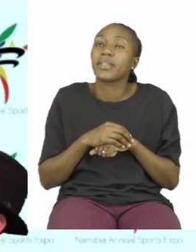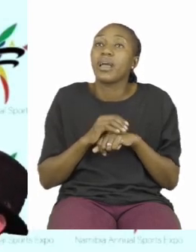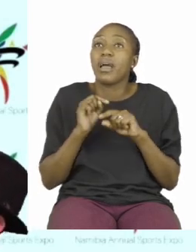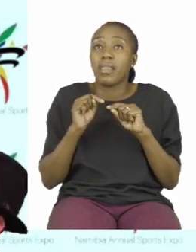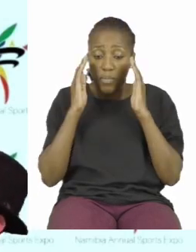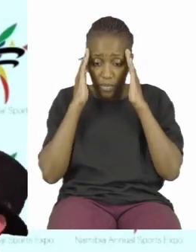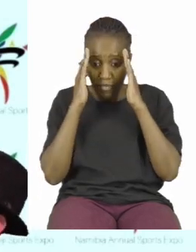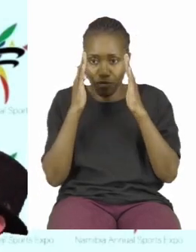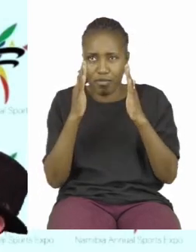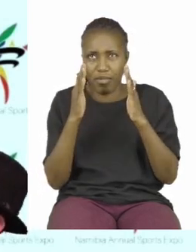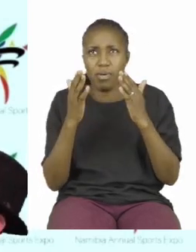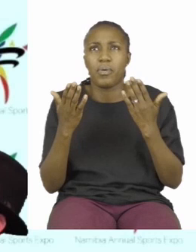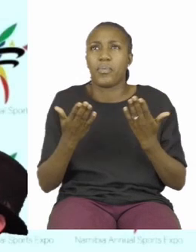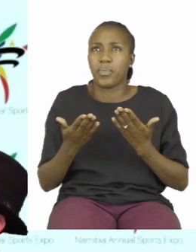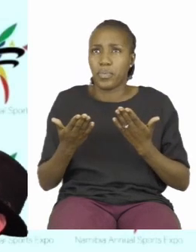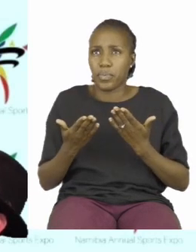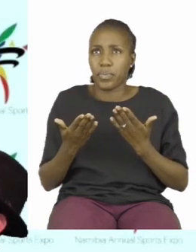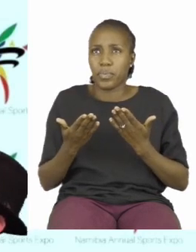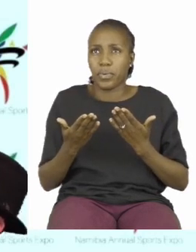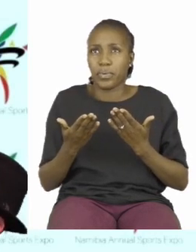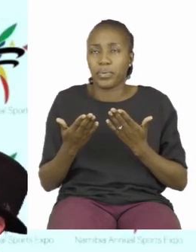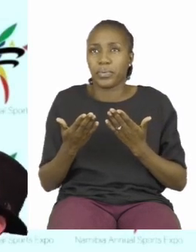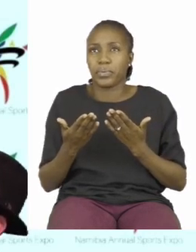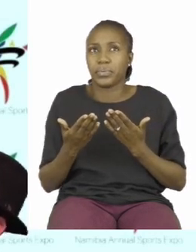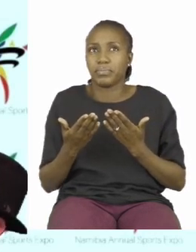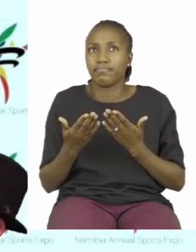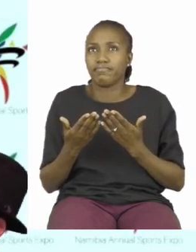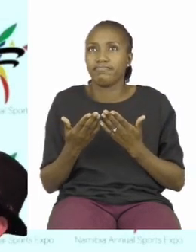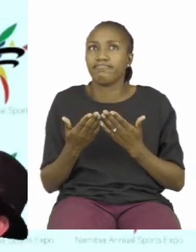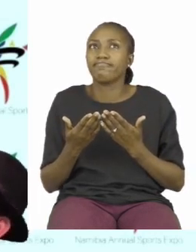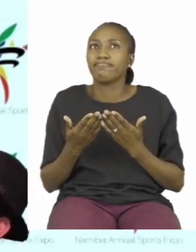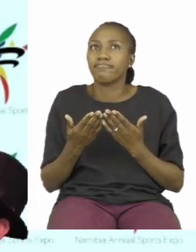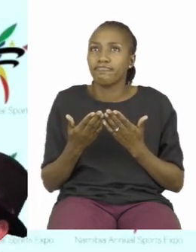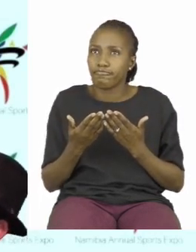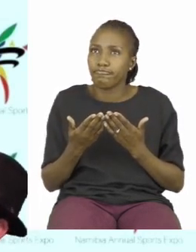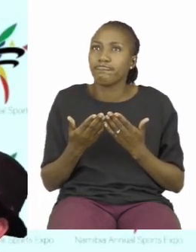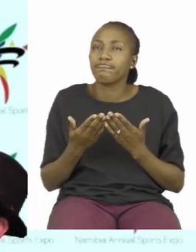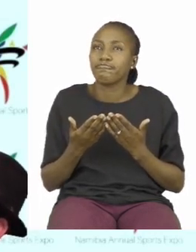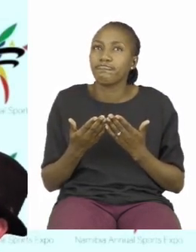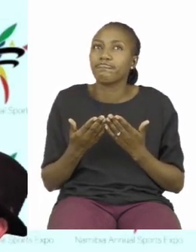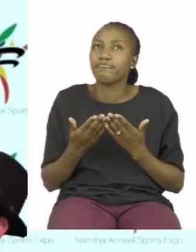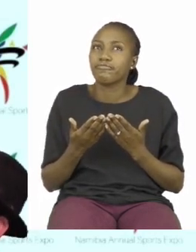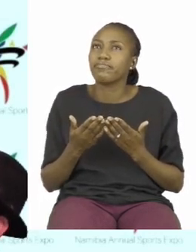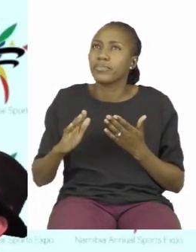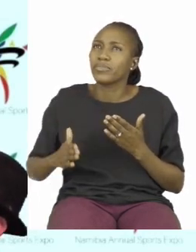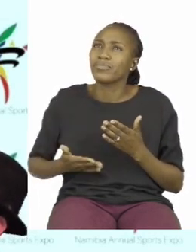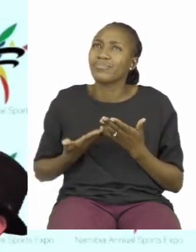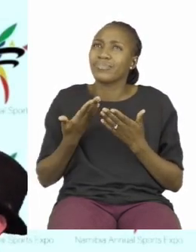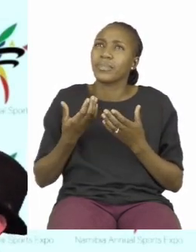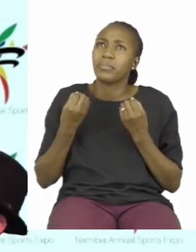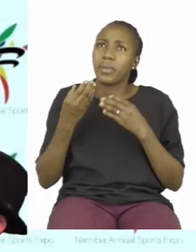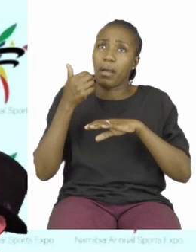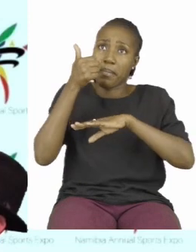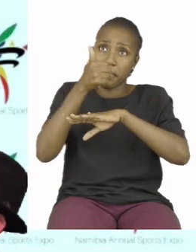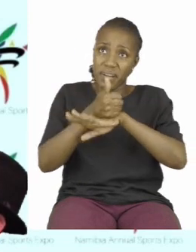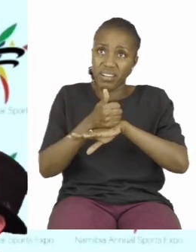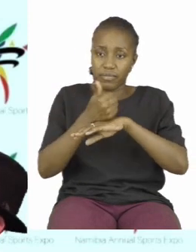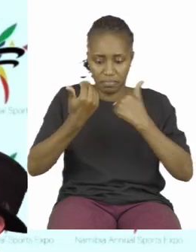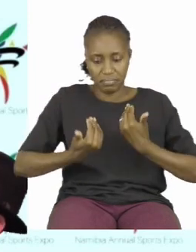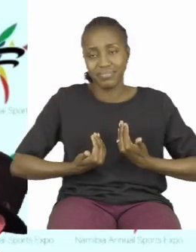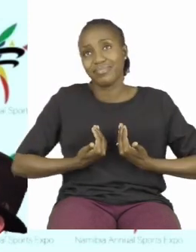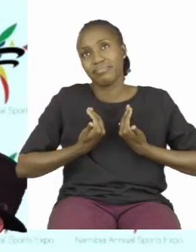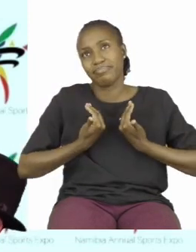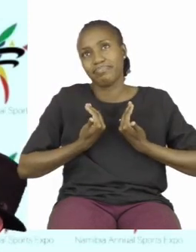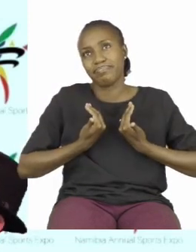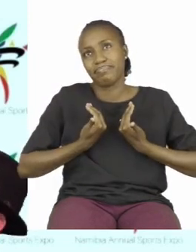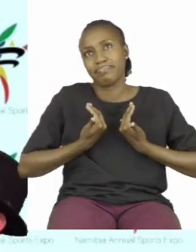karate now, where we're moving to, is to get more opportunity for our youth, mm-hmm,